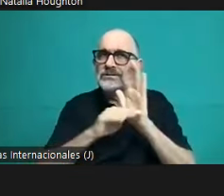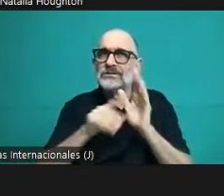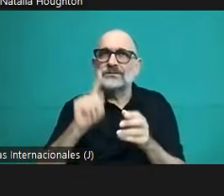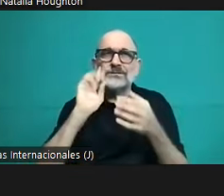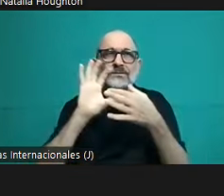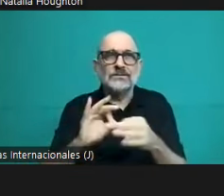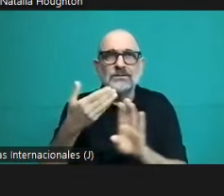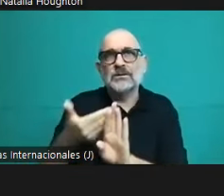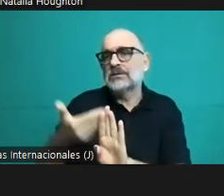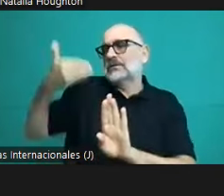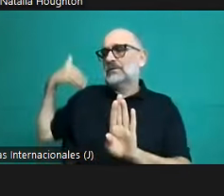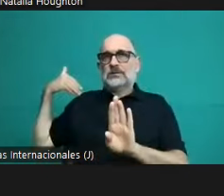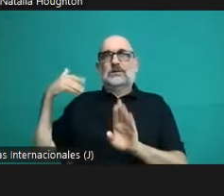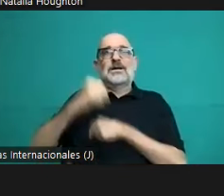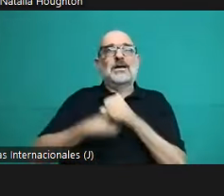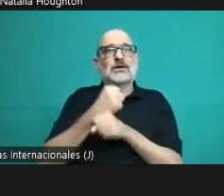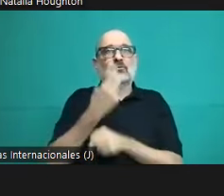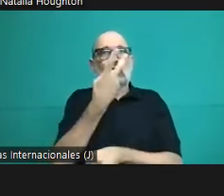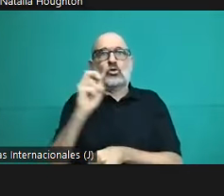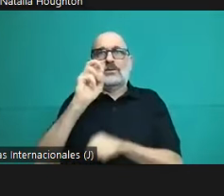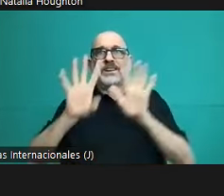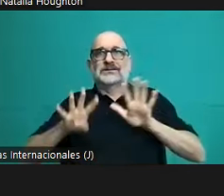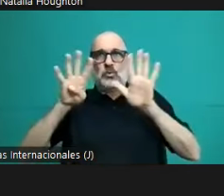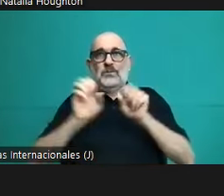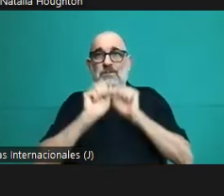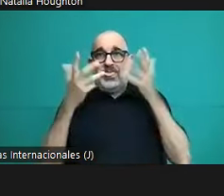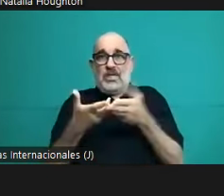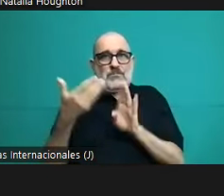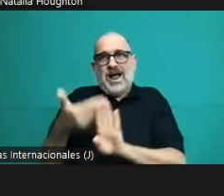already had an estimate of 2.5 million